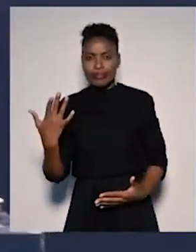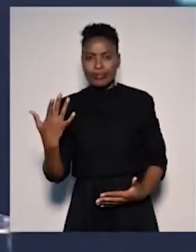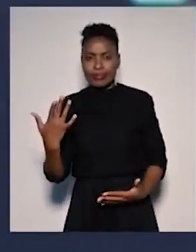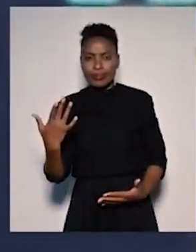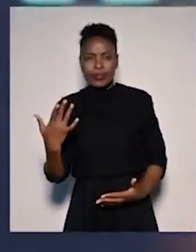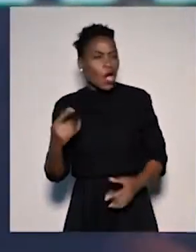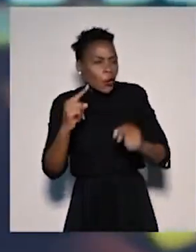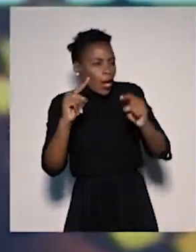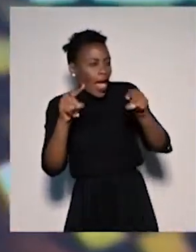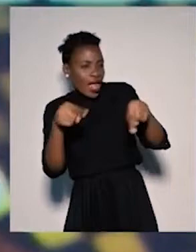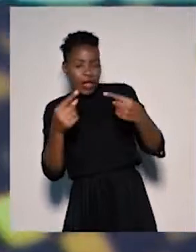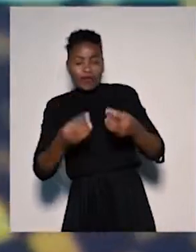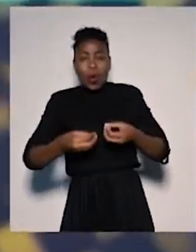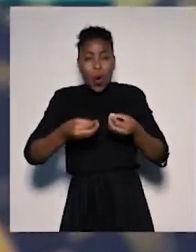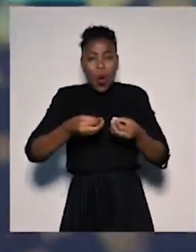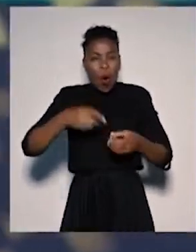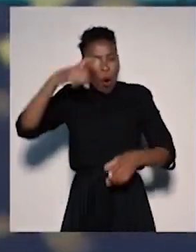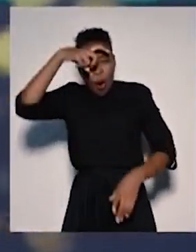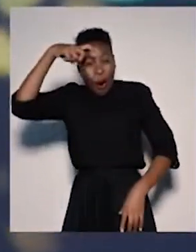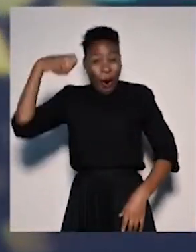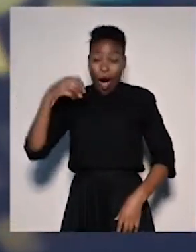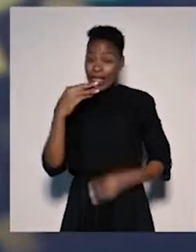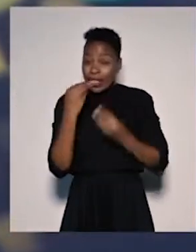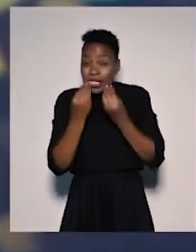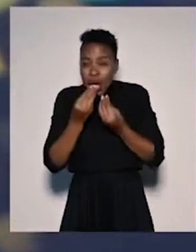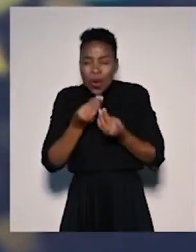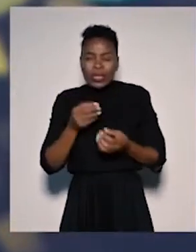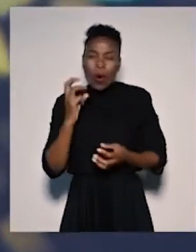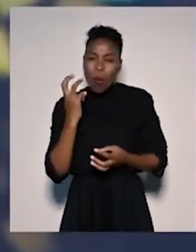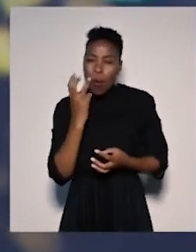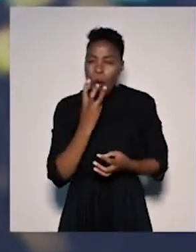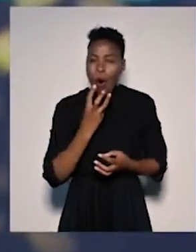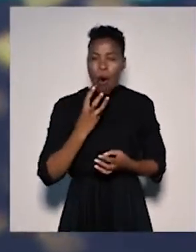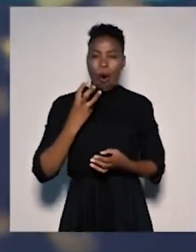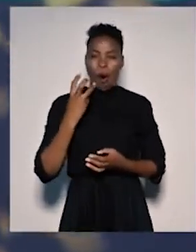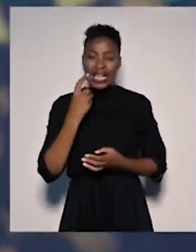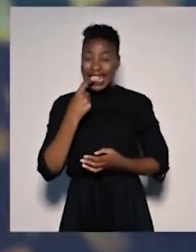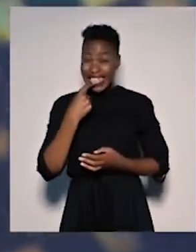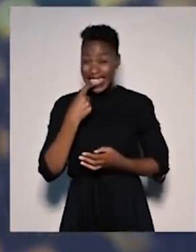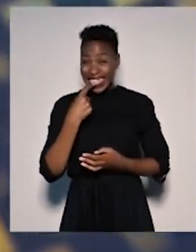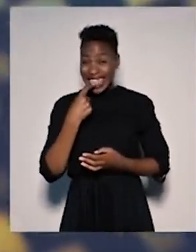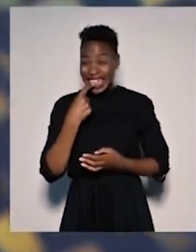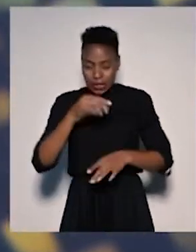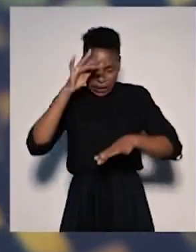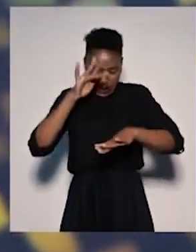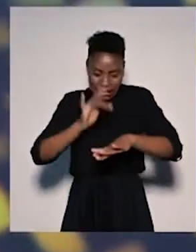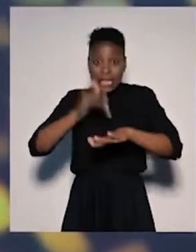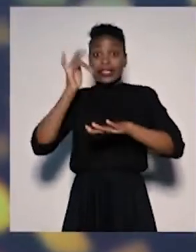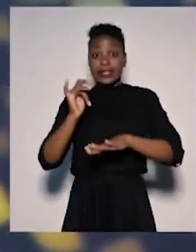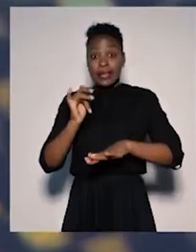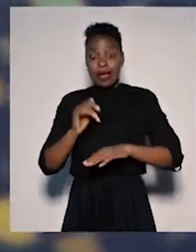And you can't give them hot things. You got to cool it down. Because their palate is still sensitive.